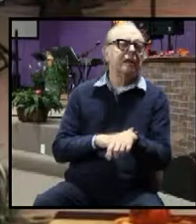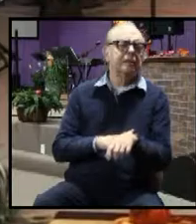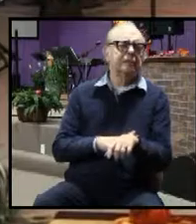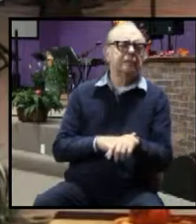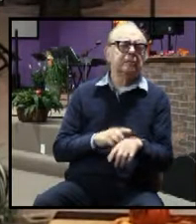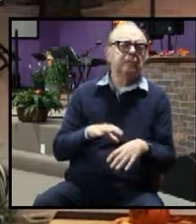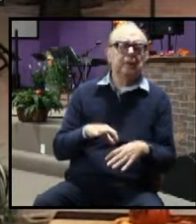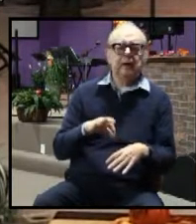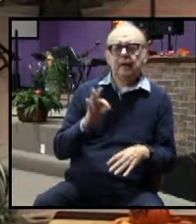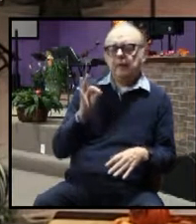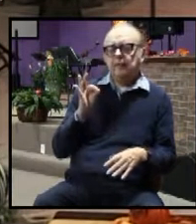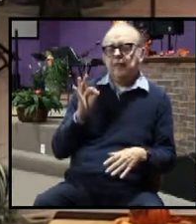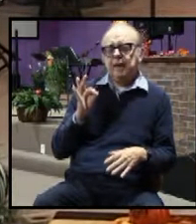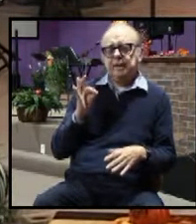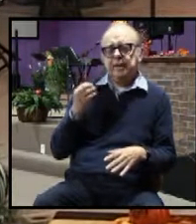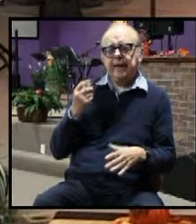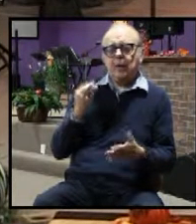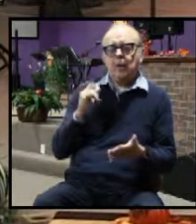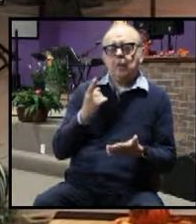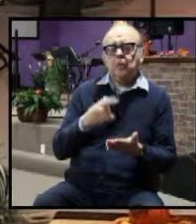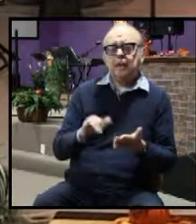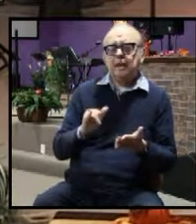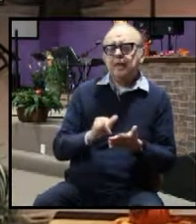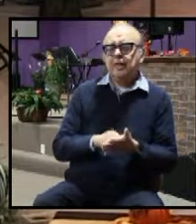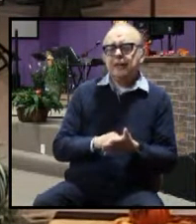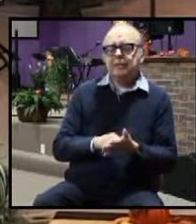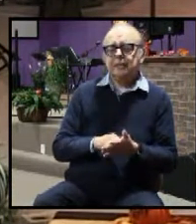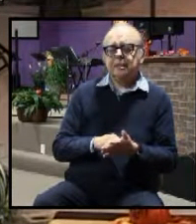time finding what that is.